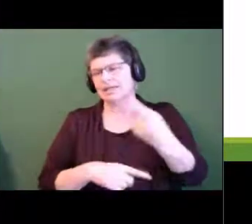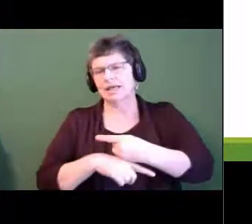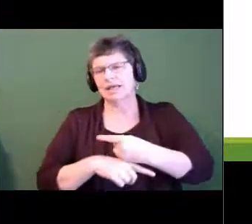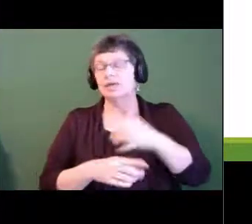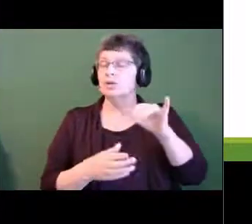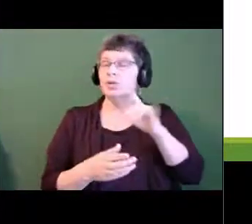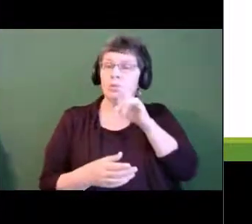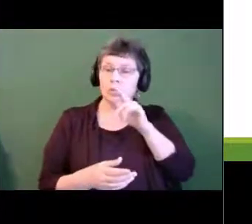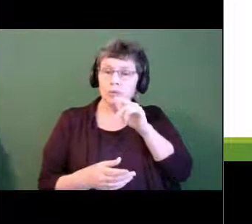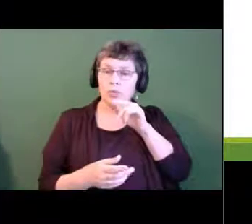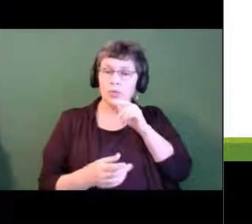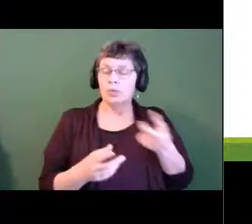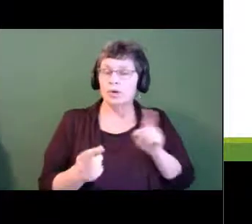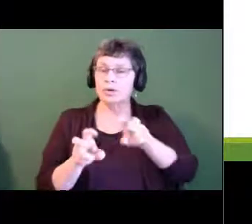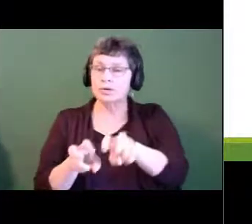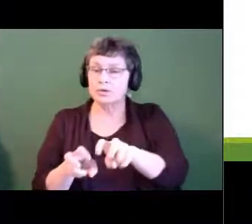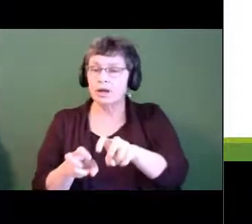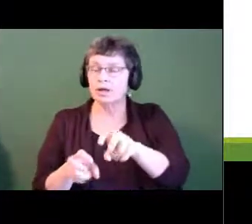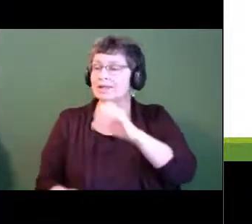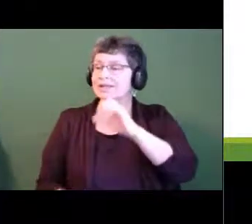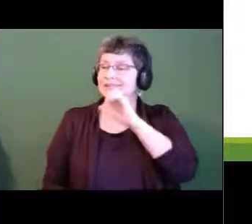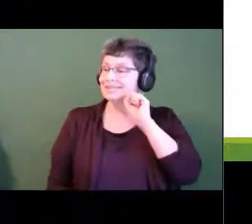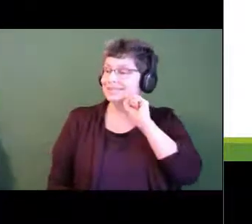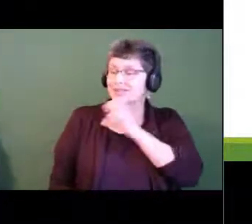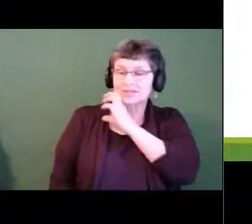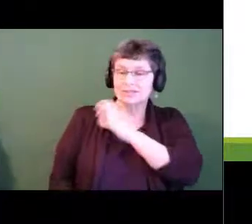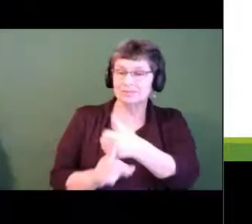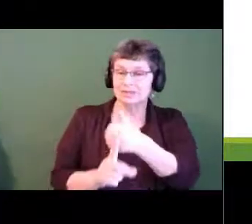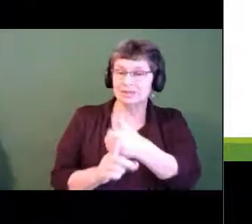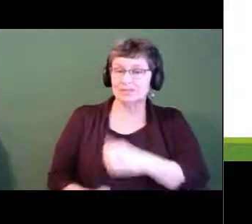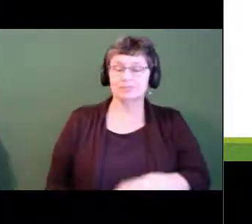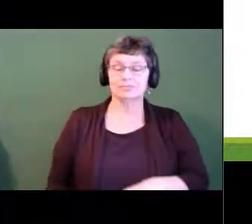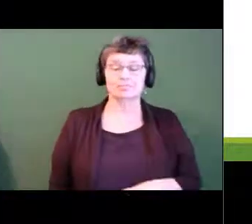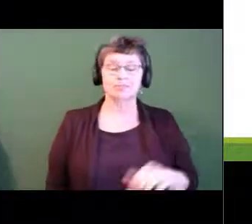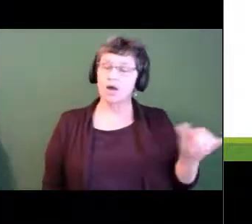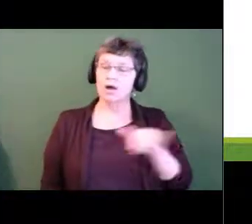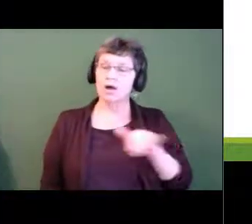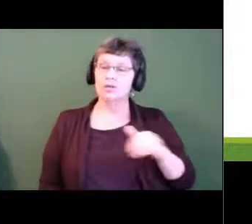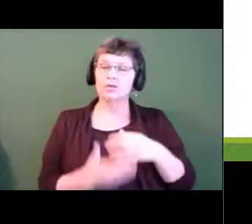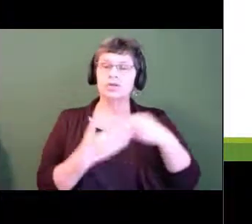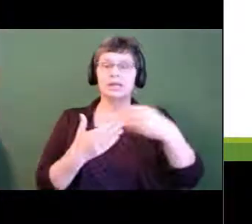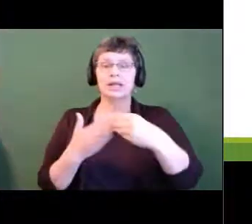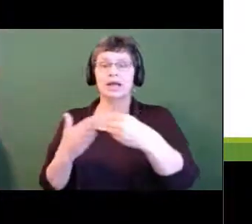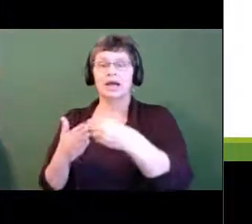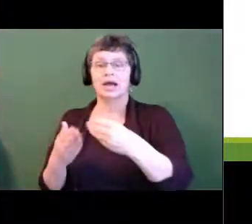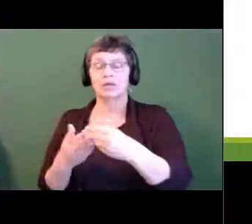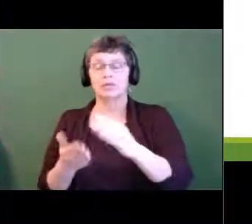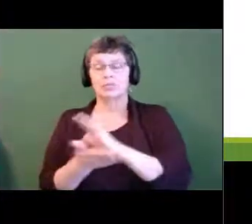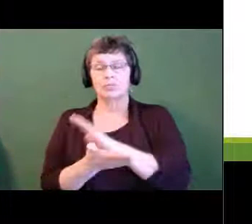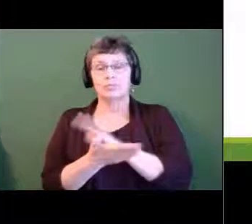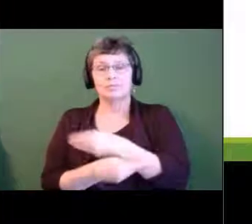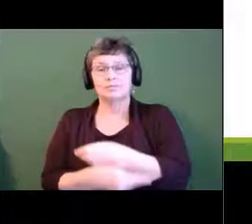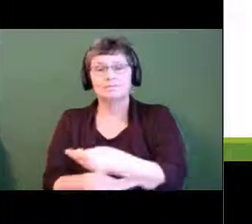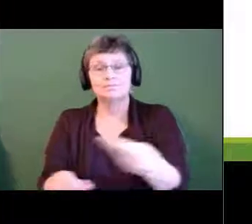handed out brochures in different languages and about different area activities.